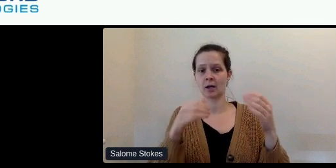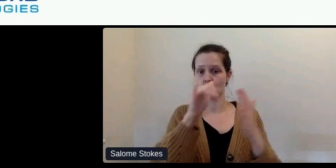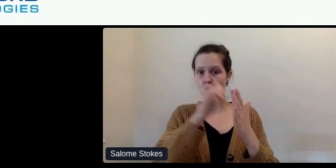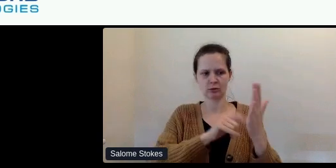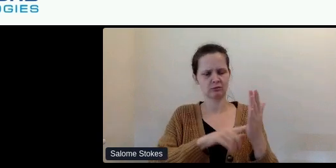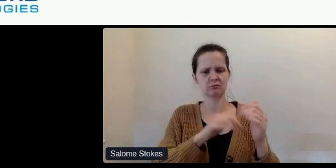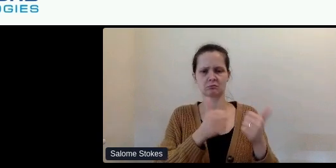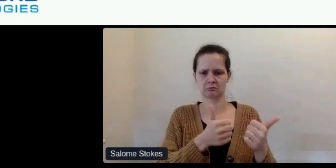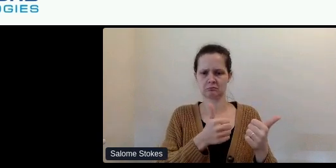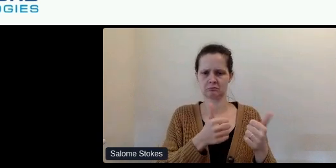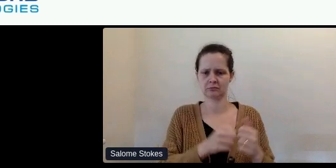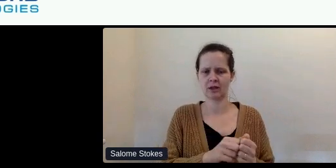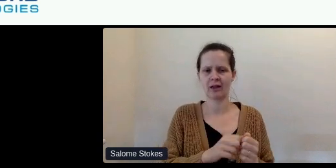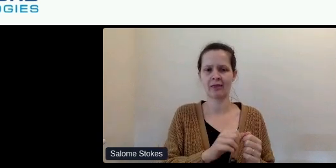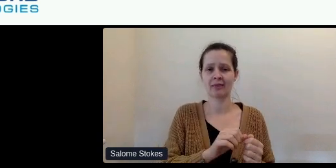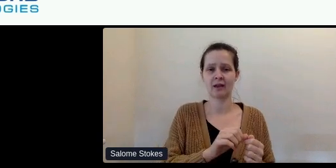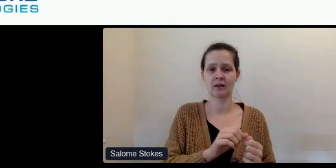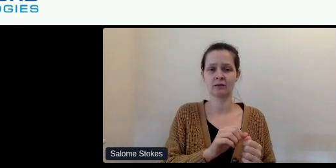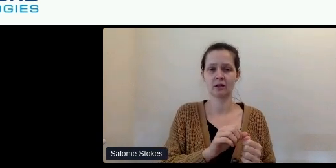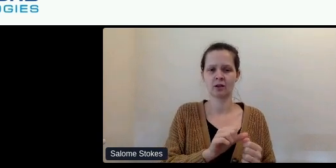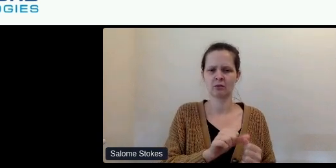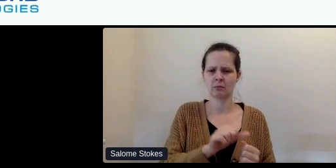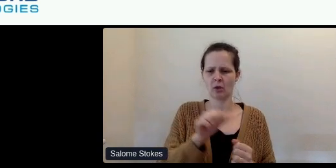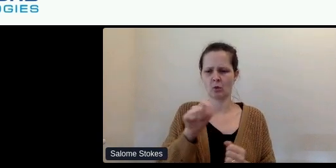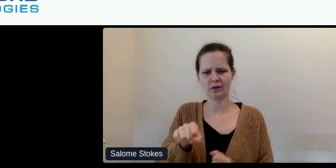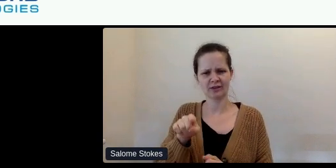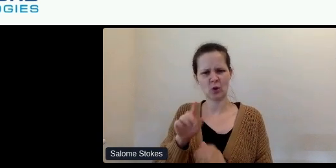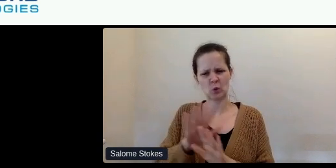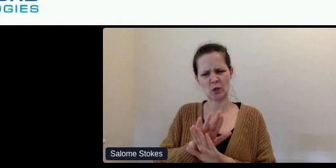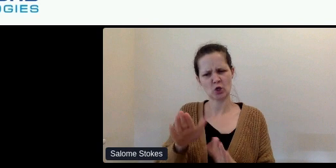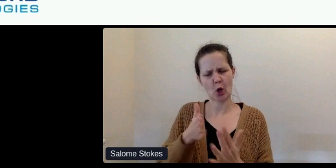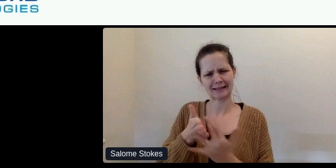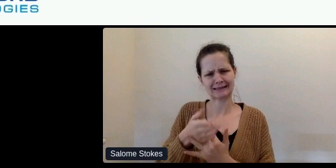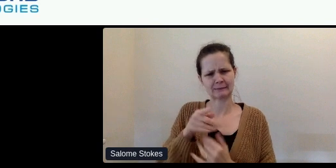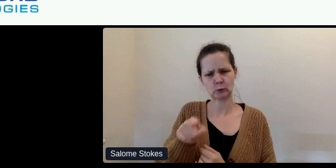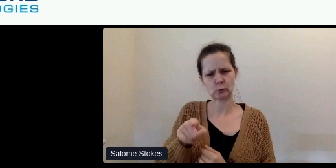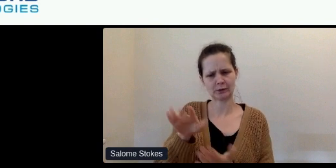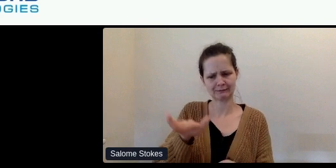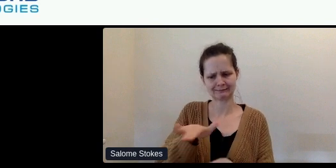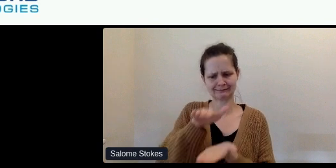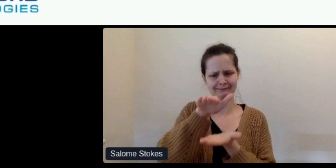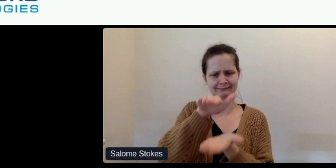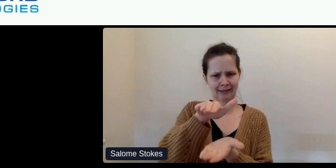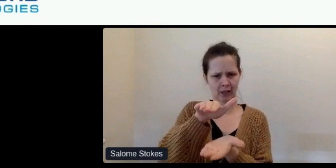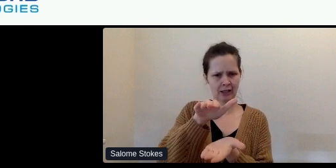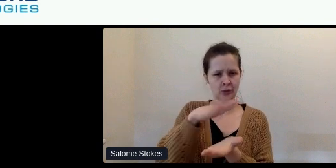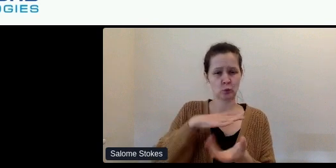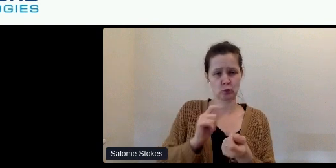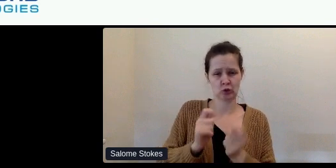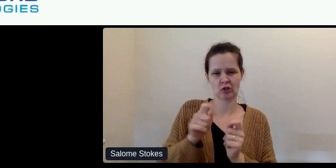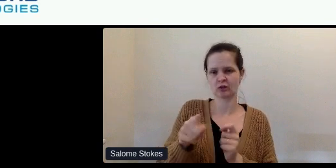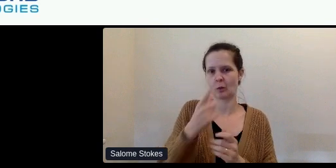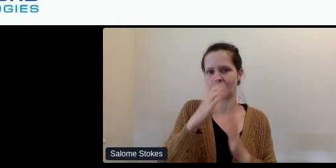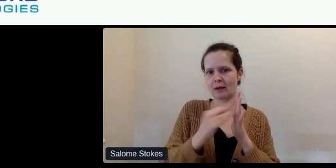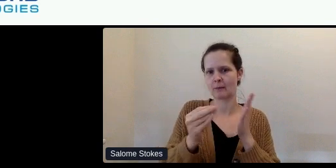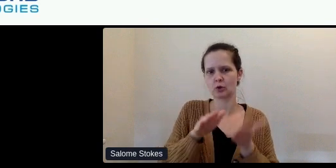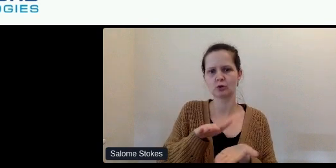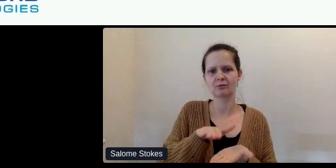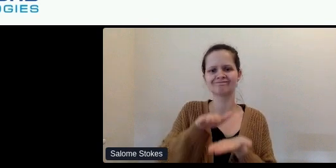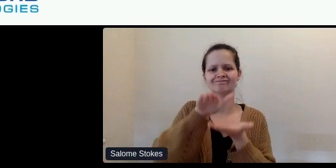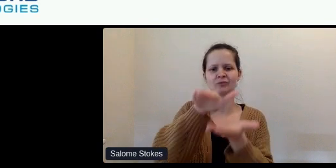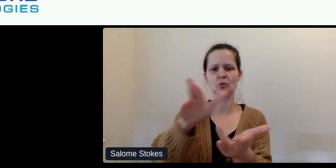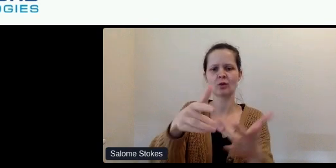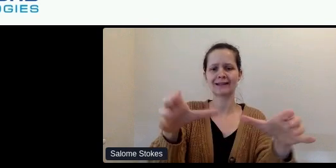for remediation. So you might want to route those to an internal team. You might want to send them to a